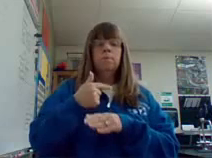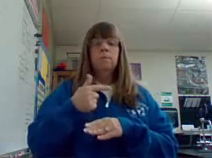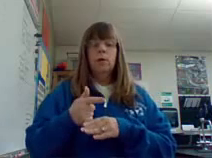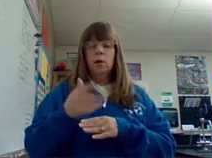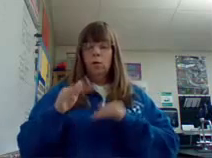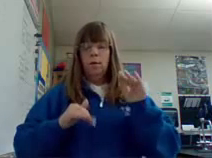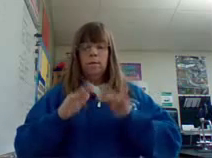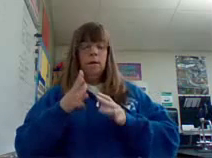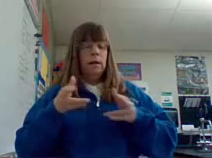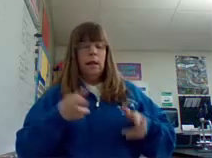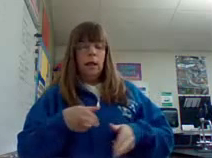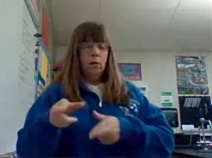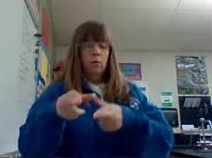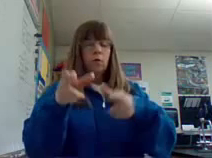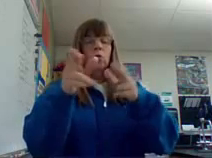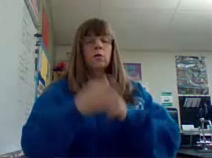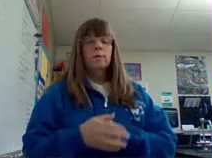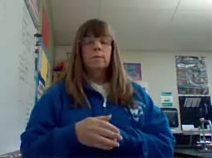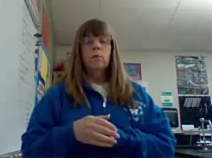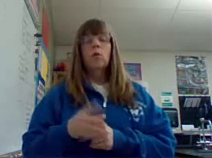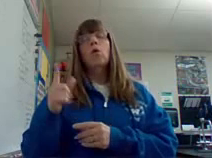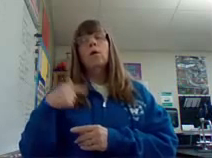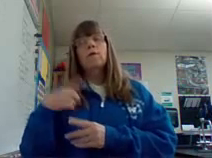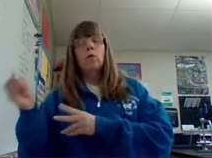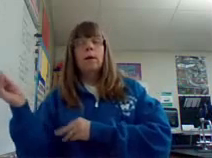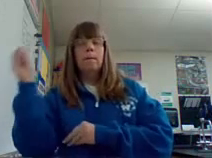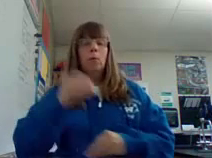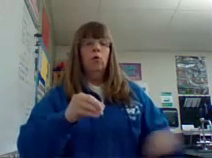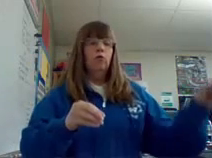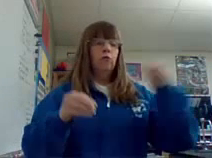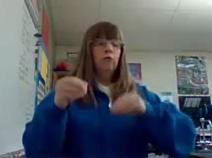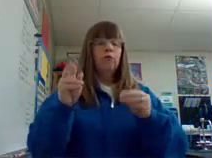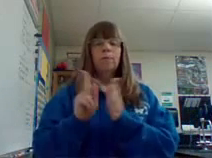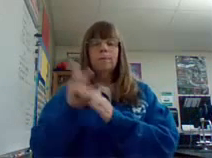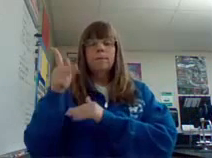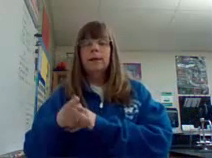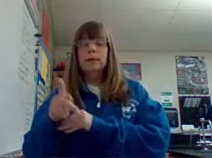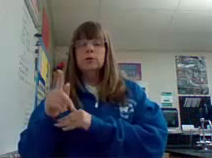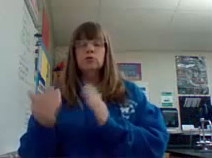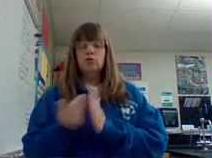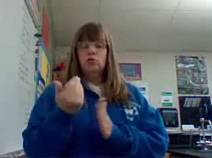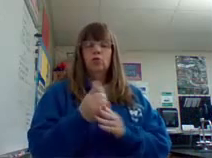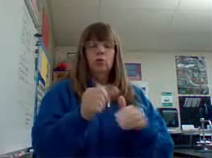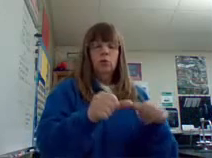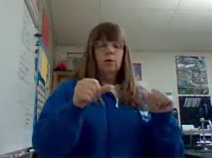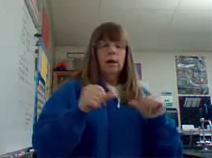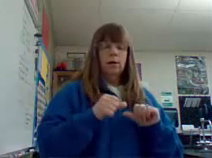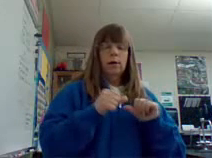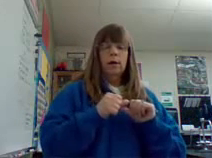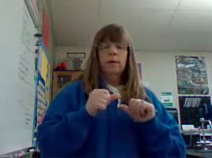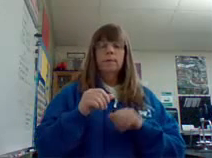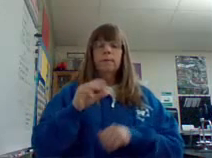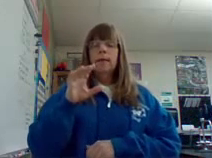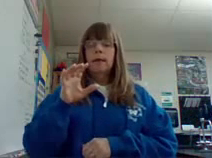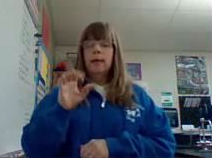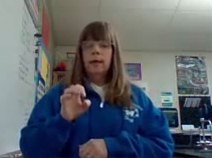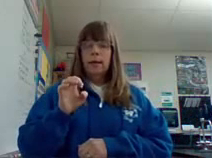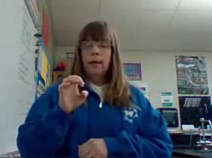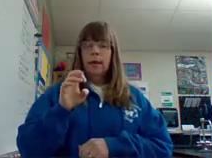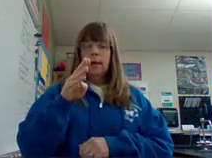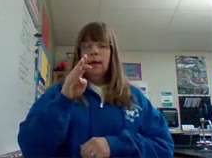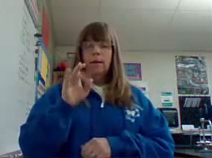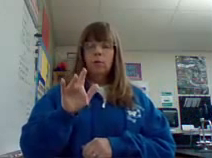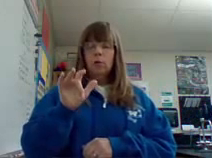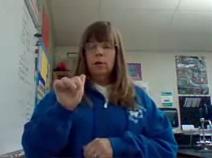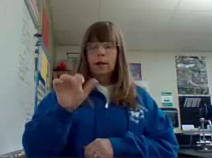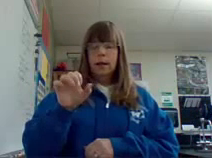those exotic species. So things like the emerald ash borer would be one that's affecting our area right now. That's why just last summer